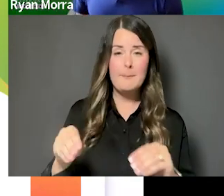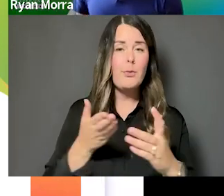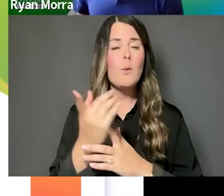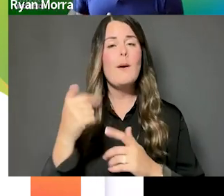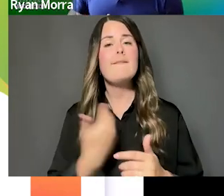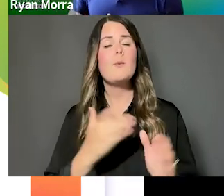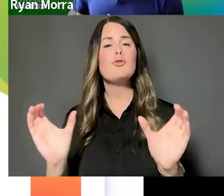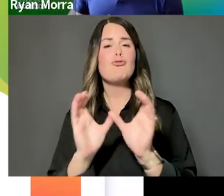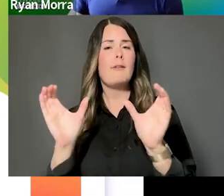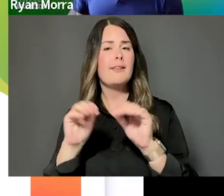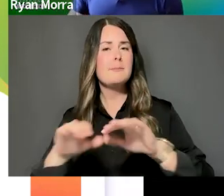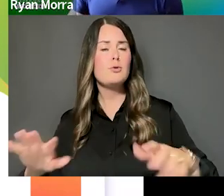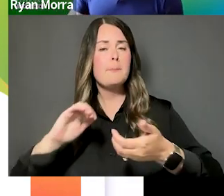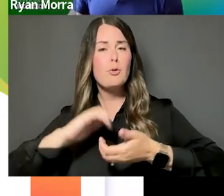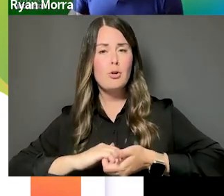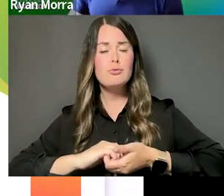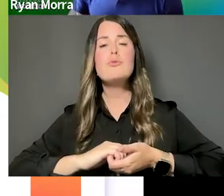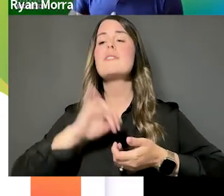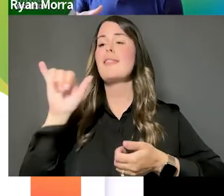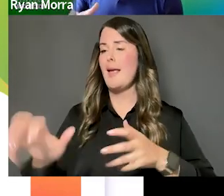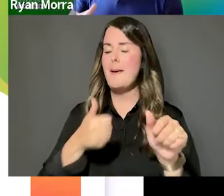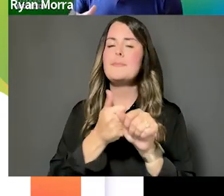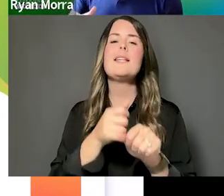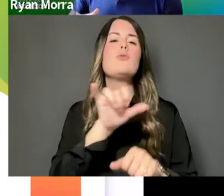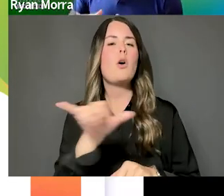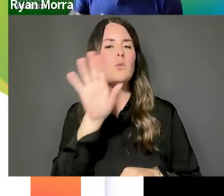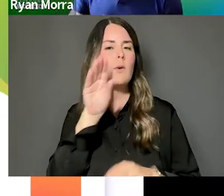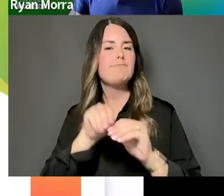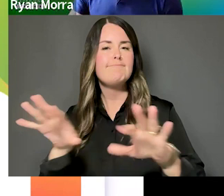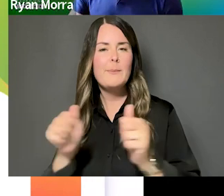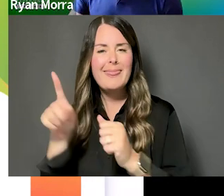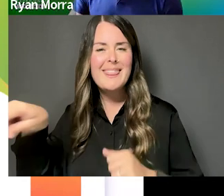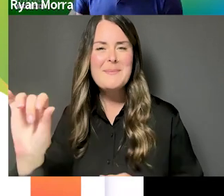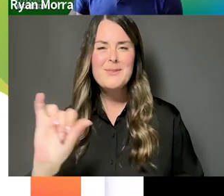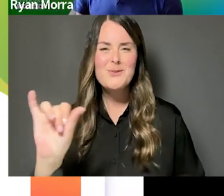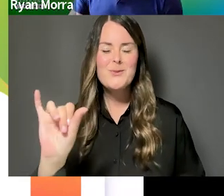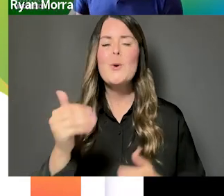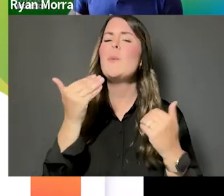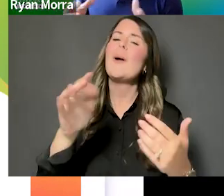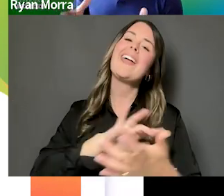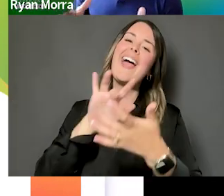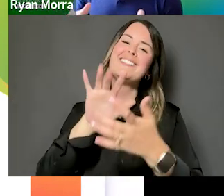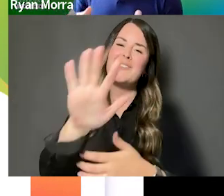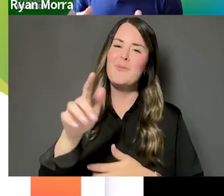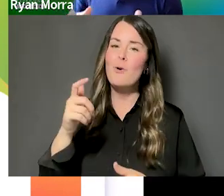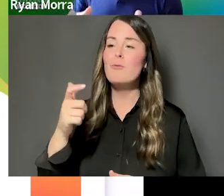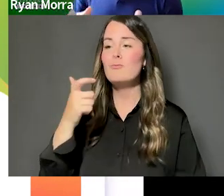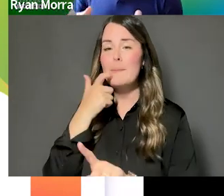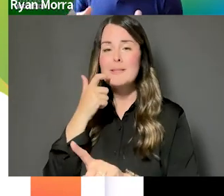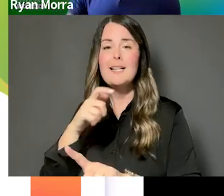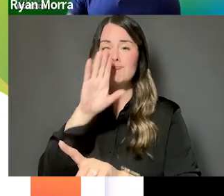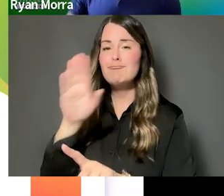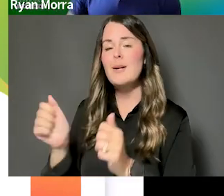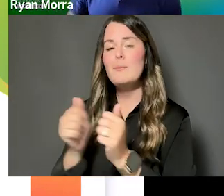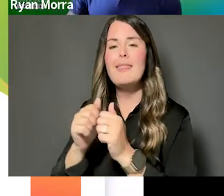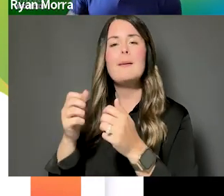are implementing through one of our certified distribution partners, these updates have also been shared with them as well. So contact your